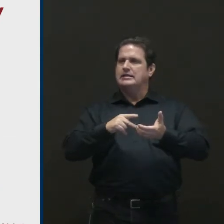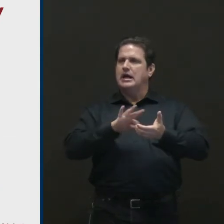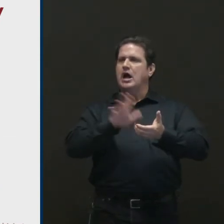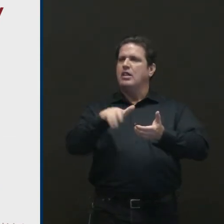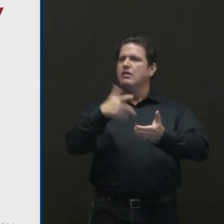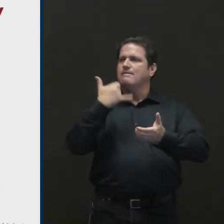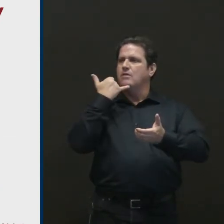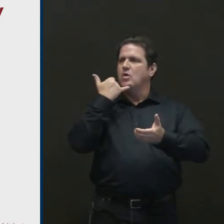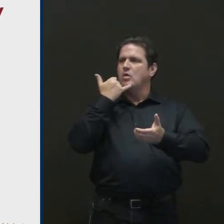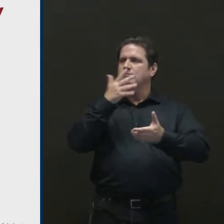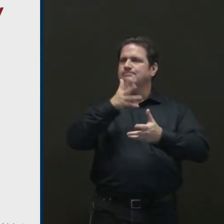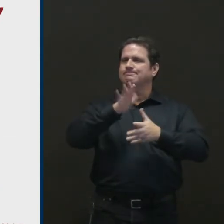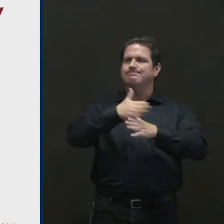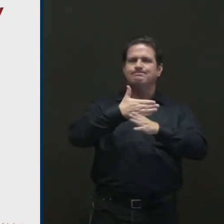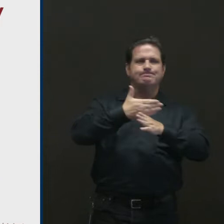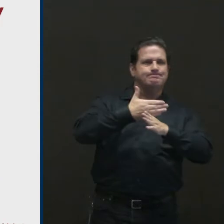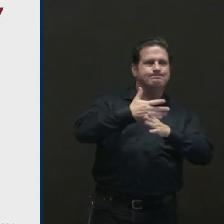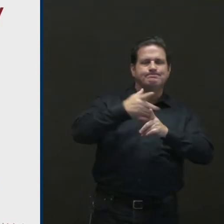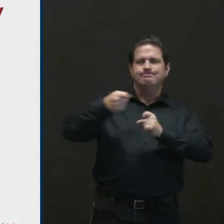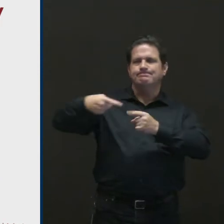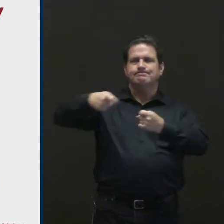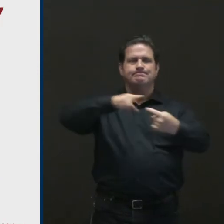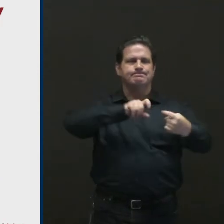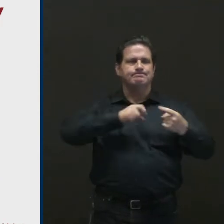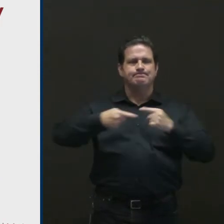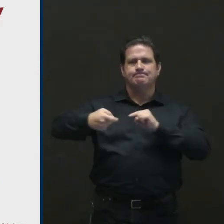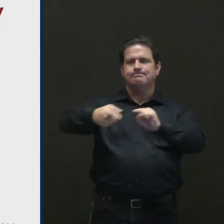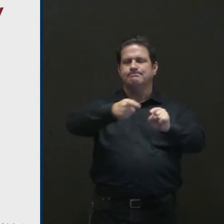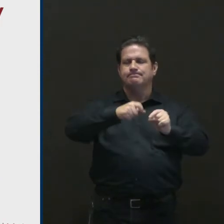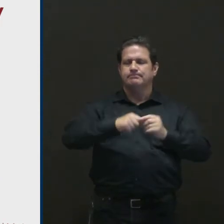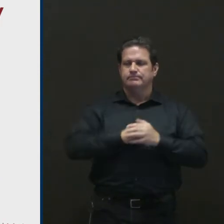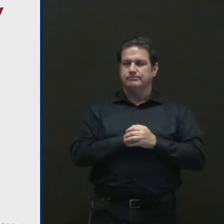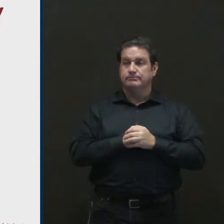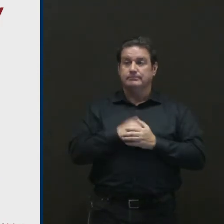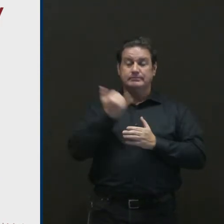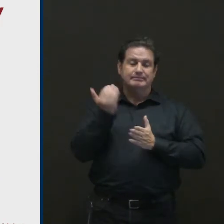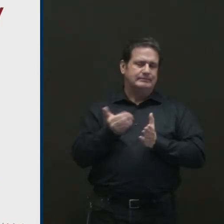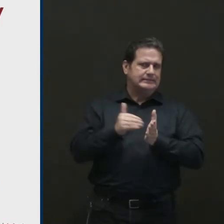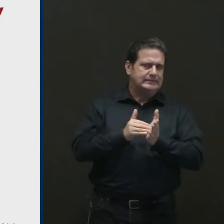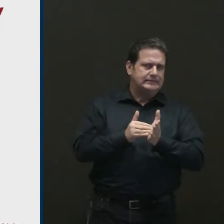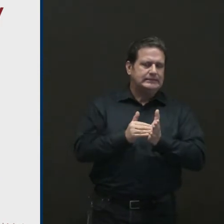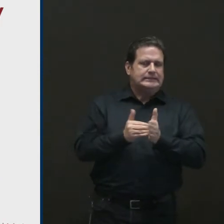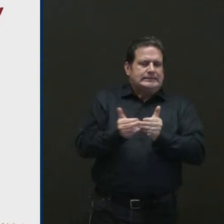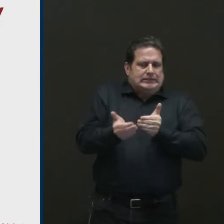other phones when the phones are in close proximity to each other. So again, it's